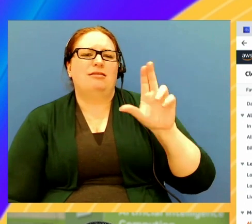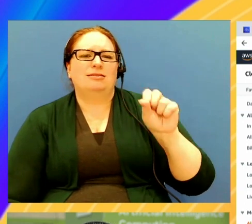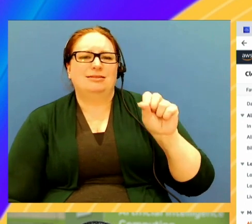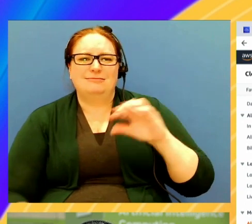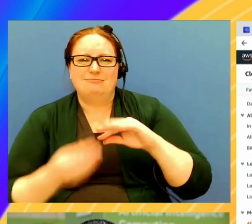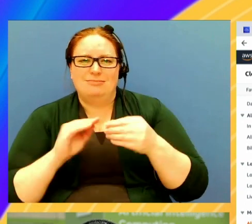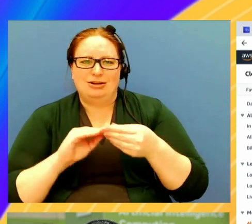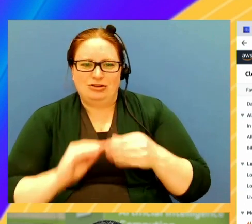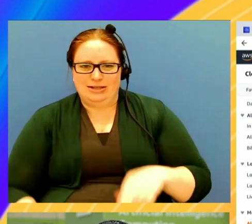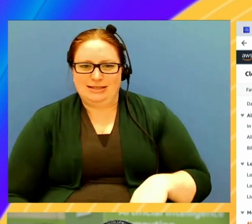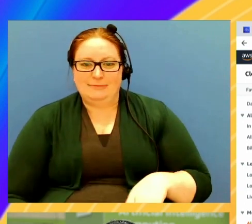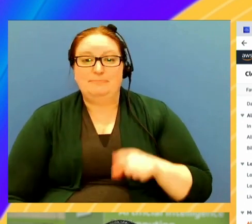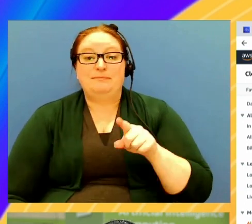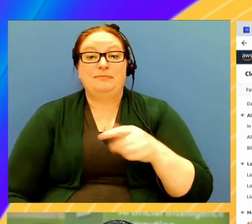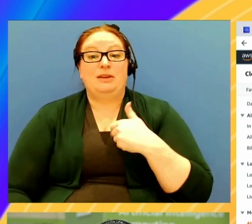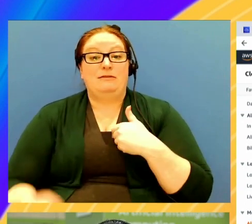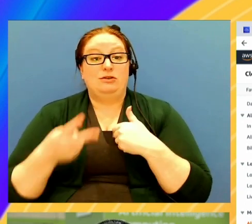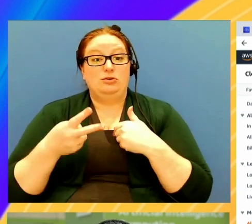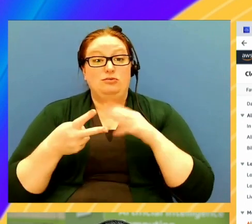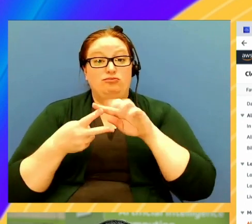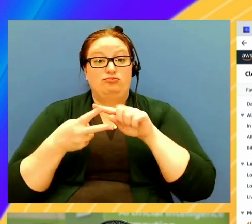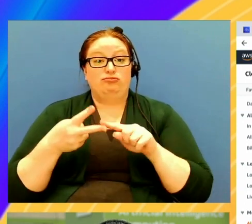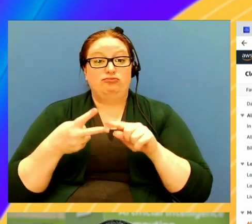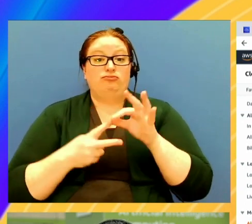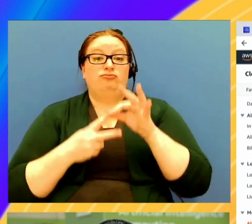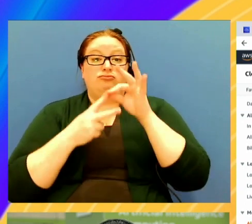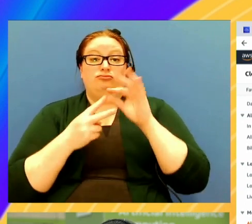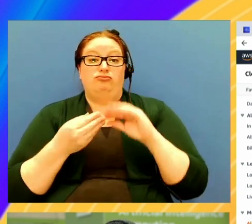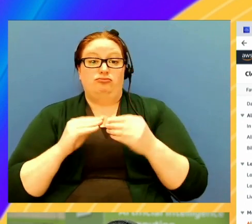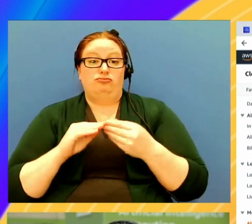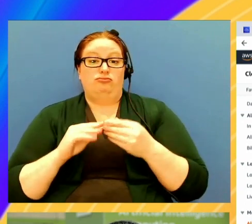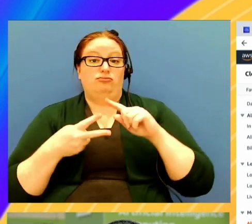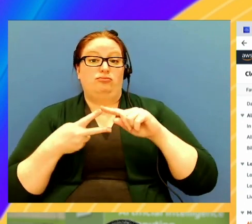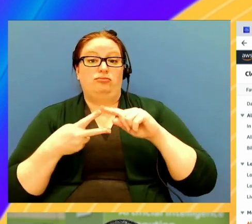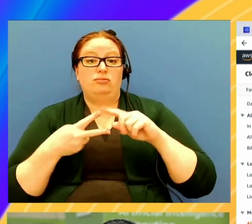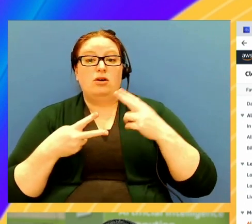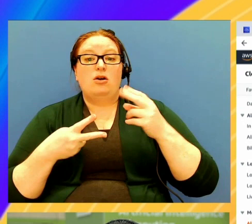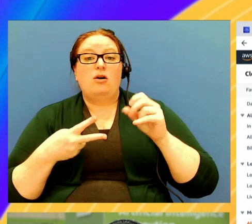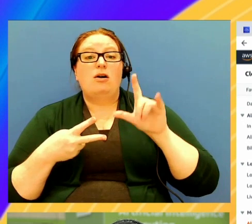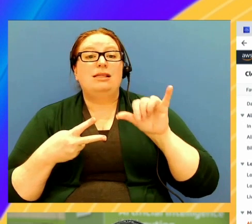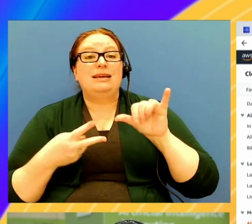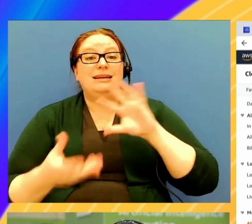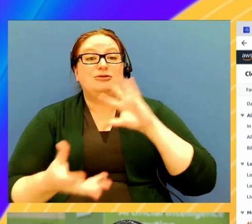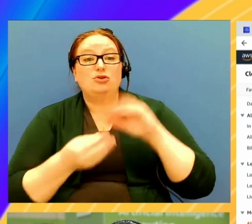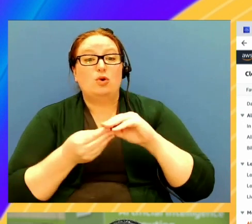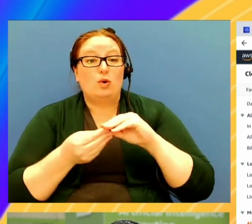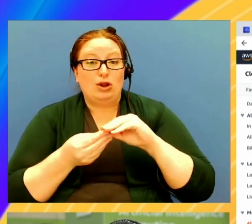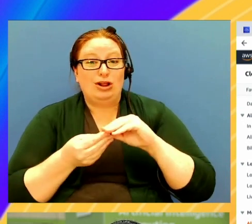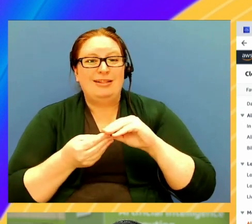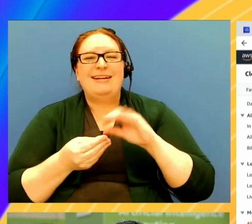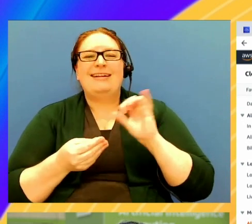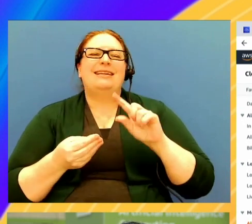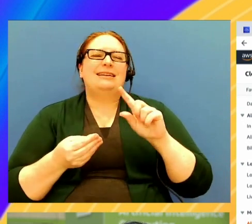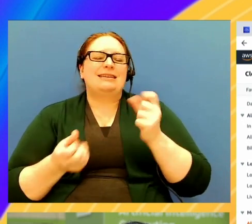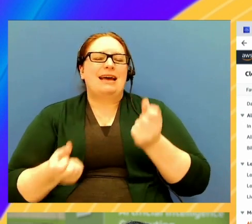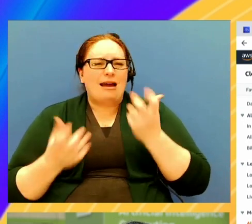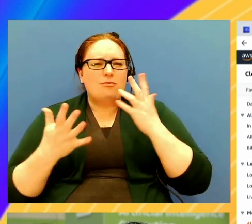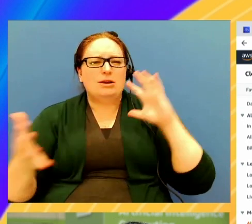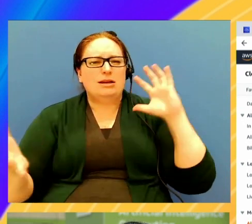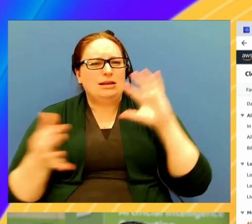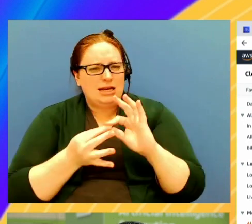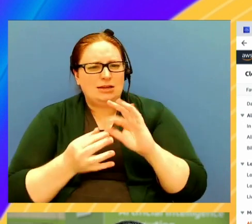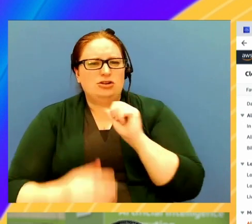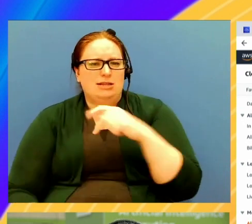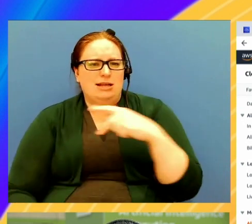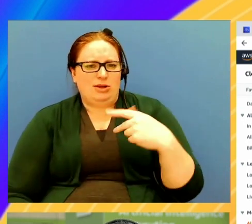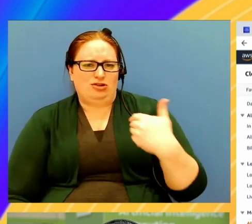as you can see, we are capturing 2 custom metrics. One we call the holy total. The holy total is nothing but the number of connections the application is taking